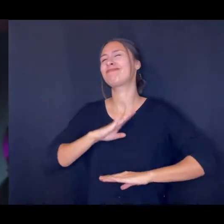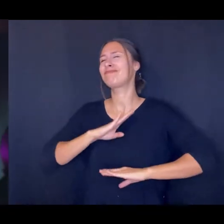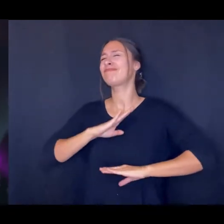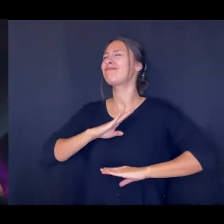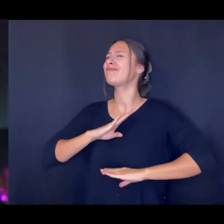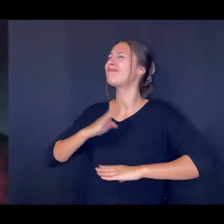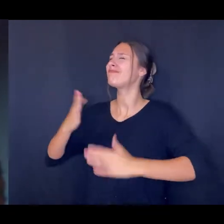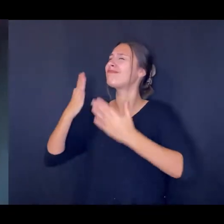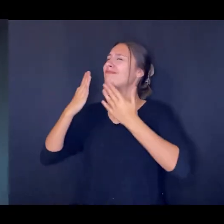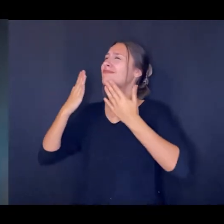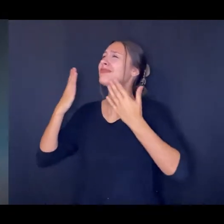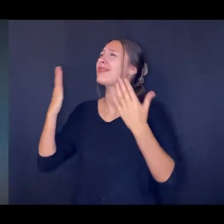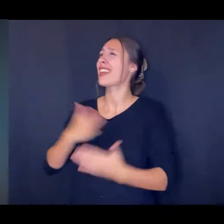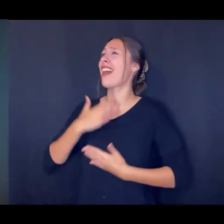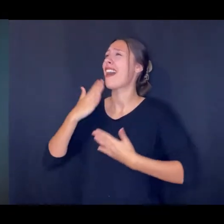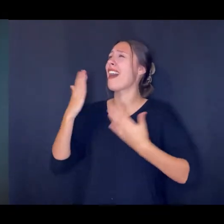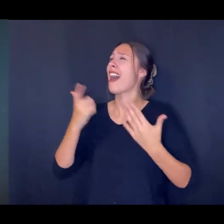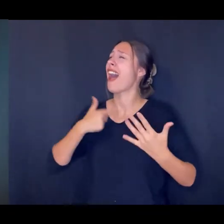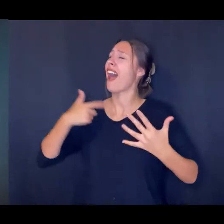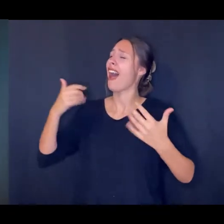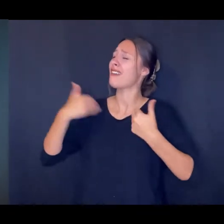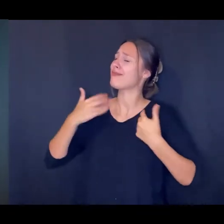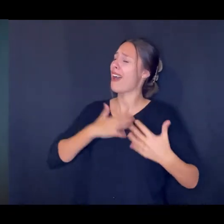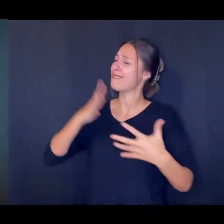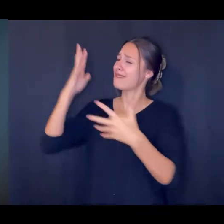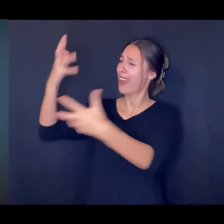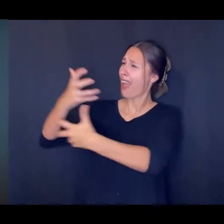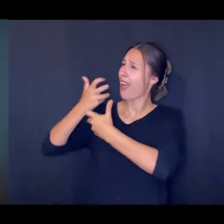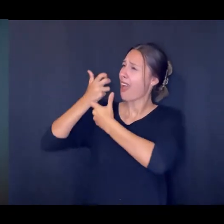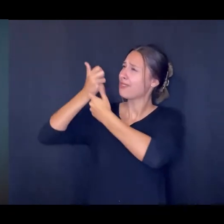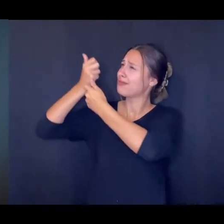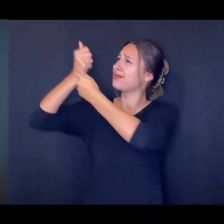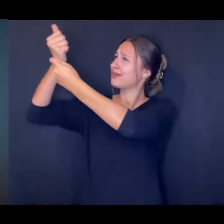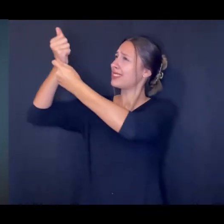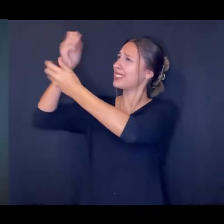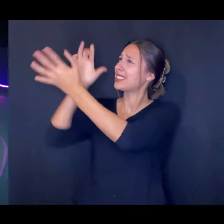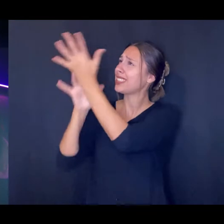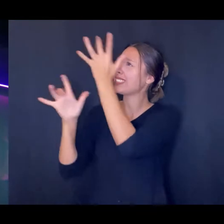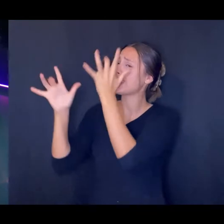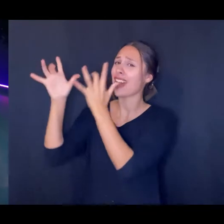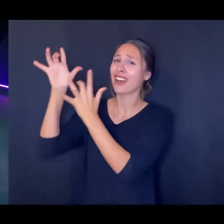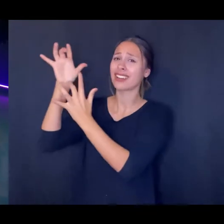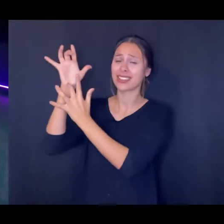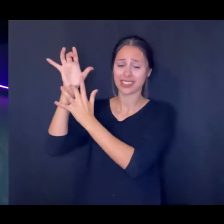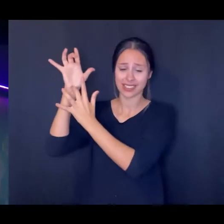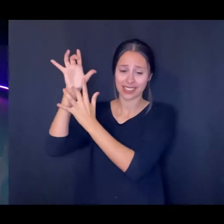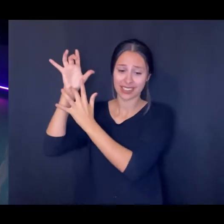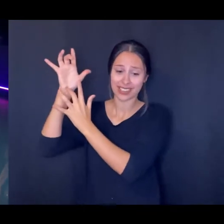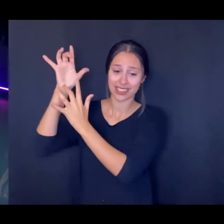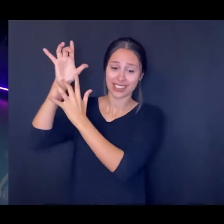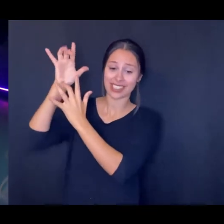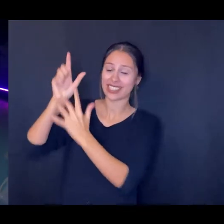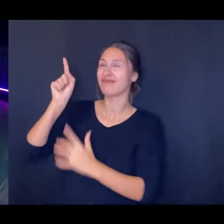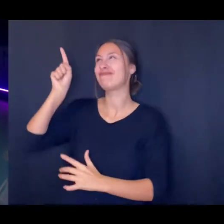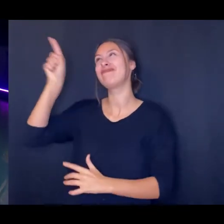I've never been more glad that I put my faith in